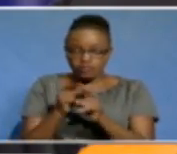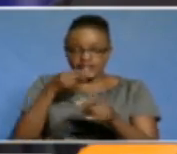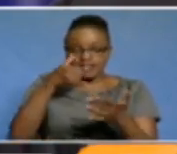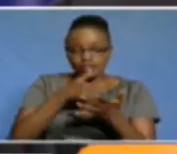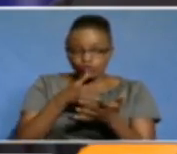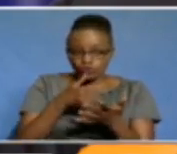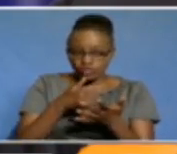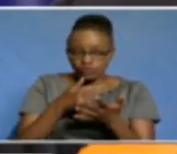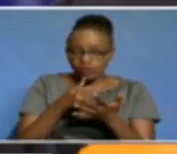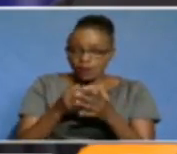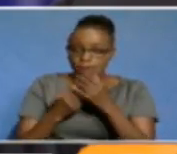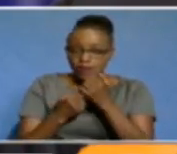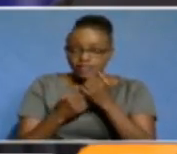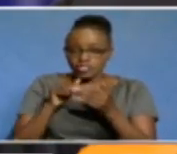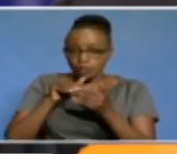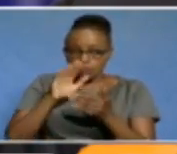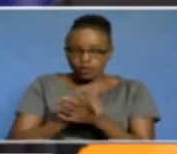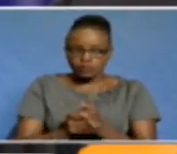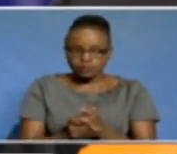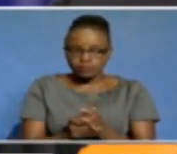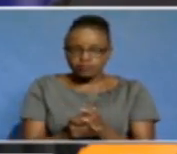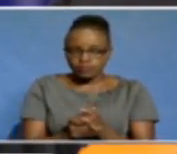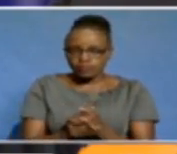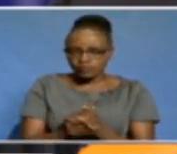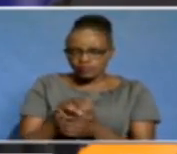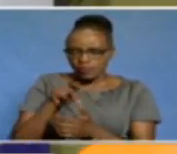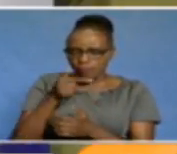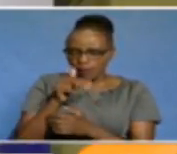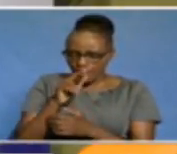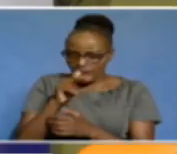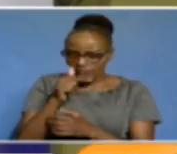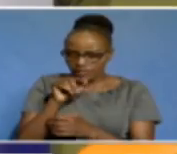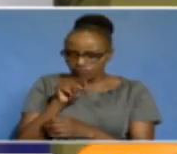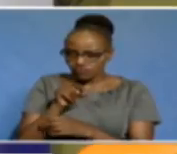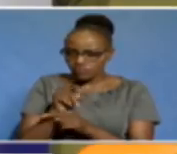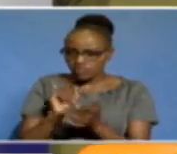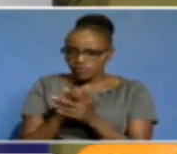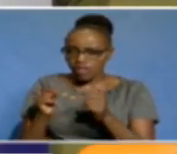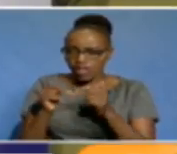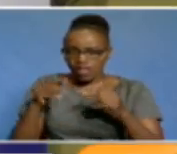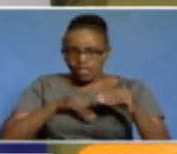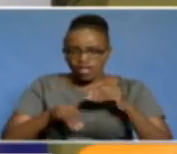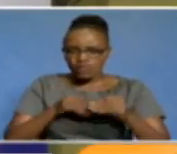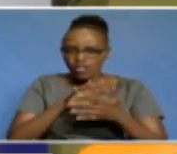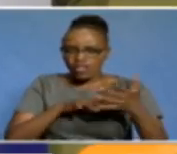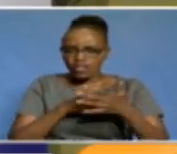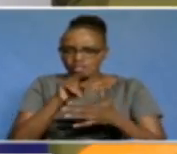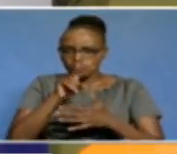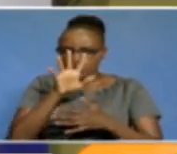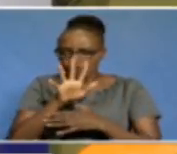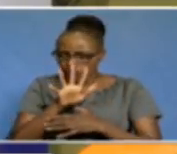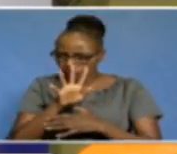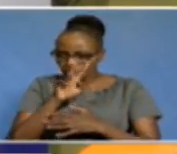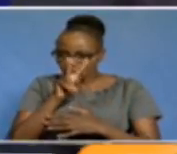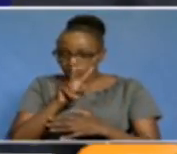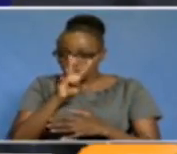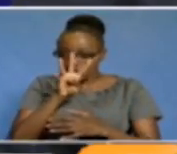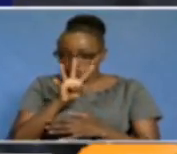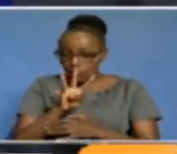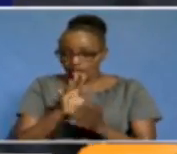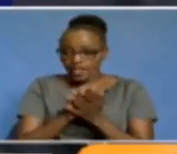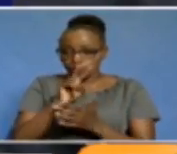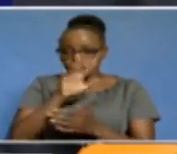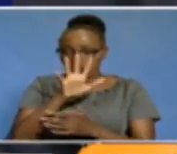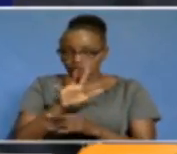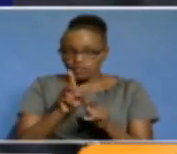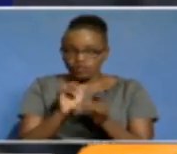inclusive partnership model. Patrick Obath, a co-convener of the anti-graft summit scheduled for the 24th and 25th this month,